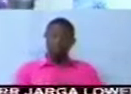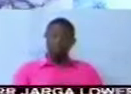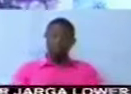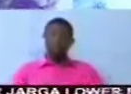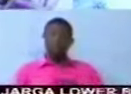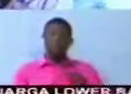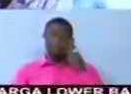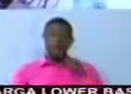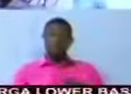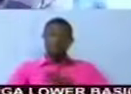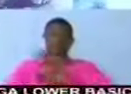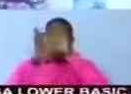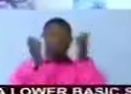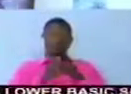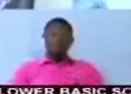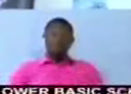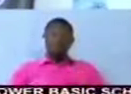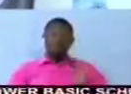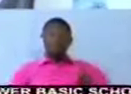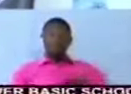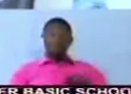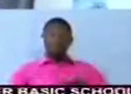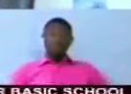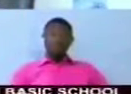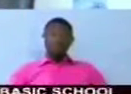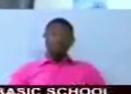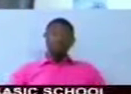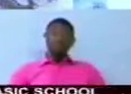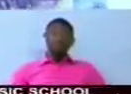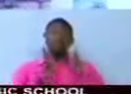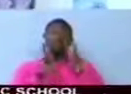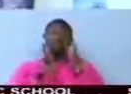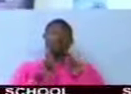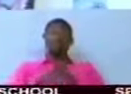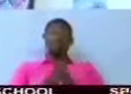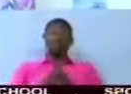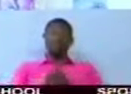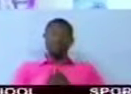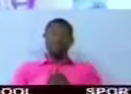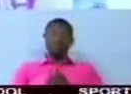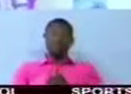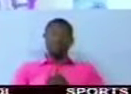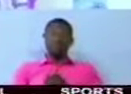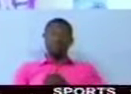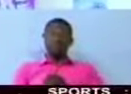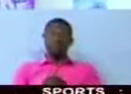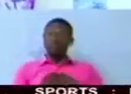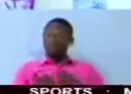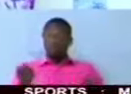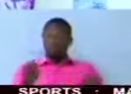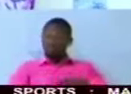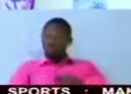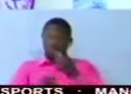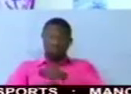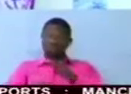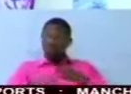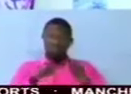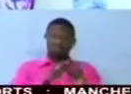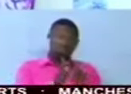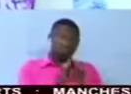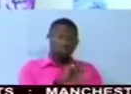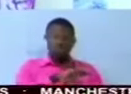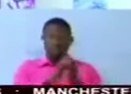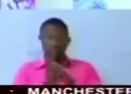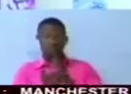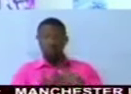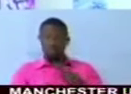all the women will get up. Those clothes in their shops, those in certain things, just to